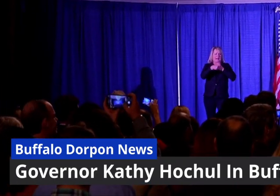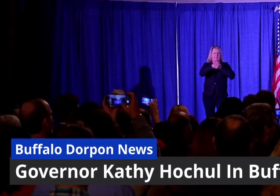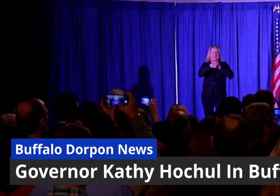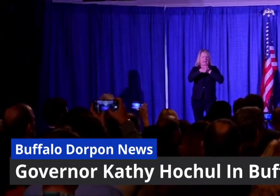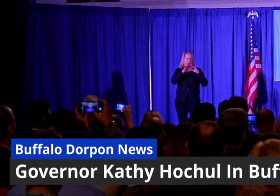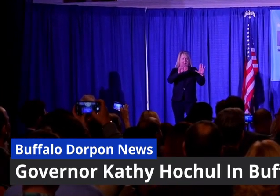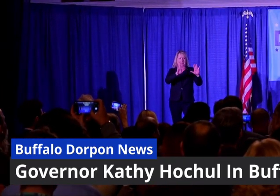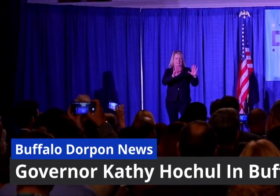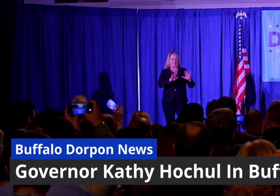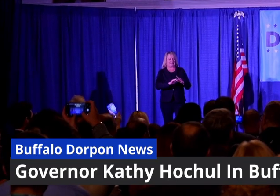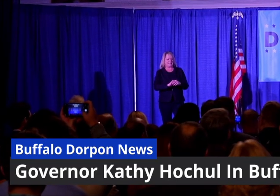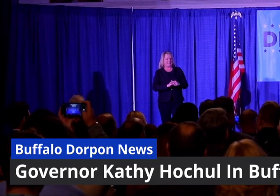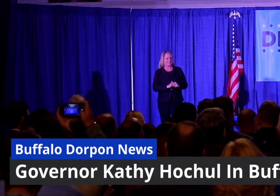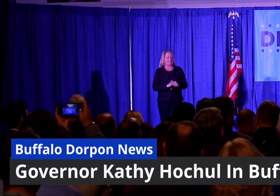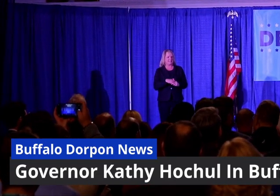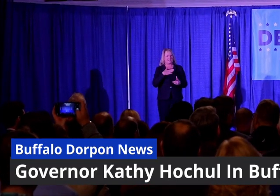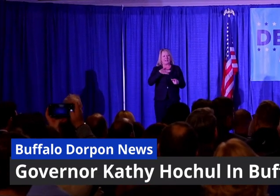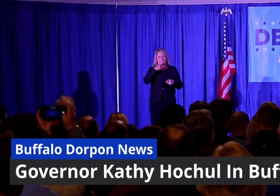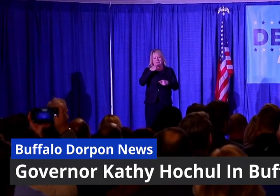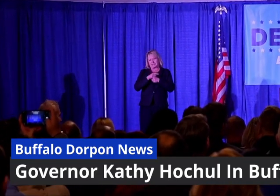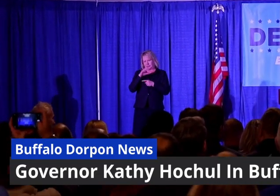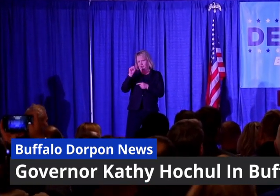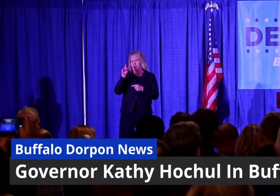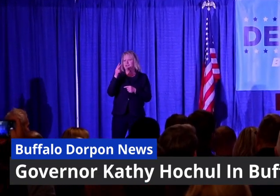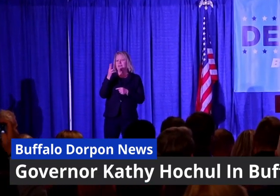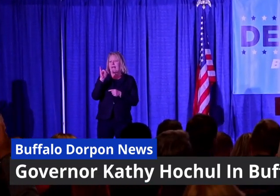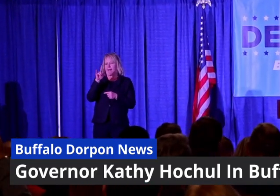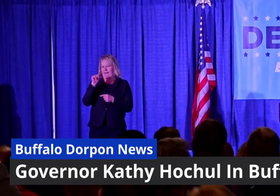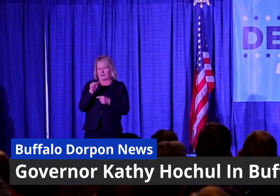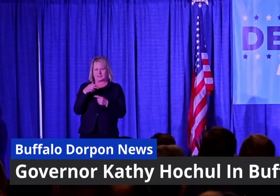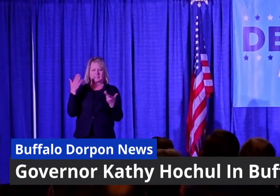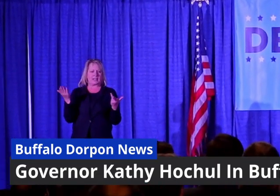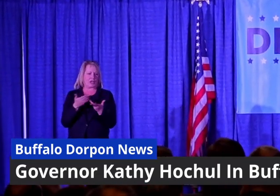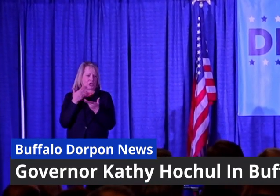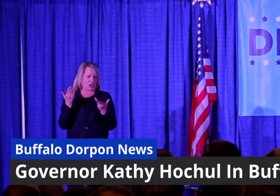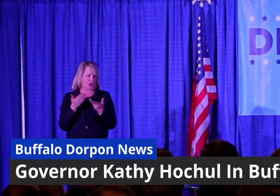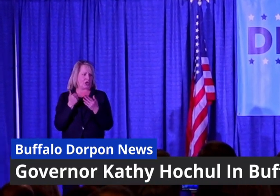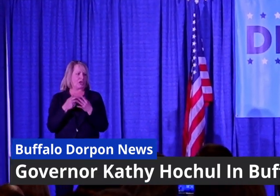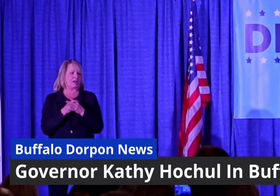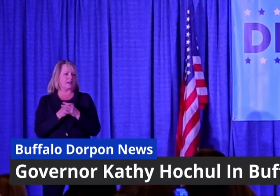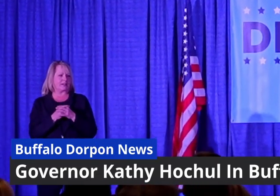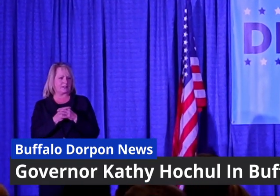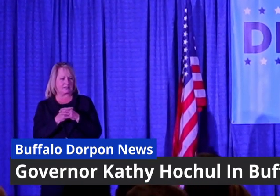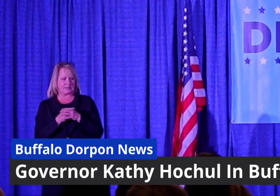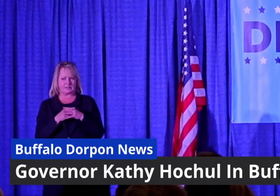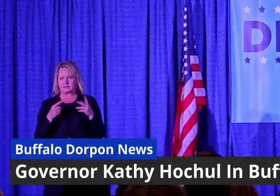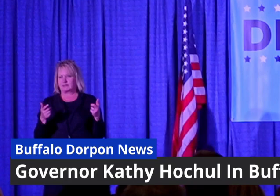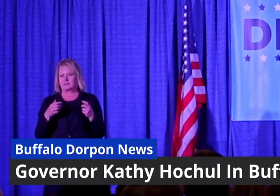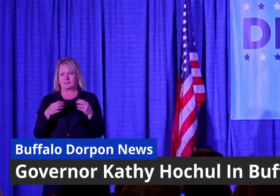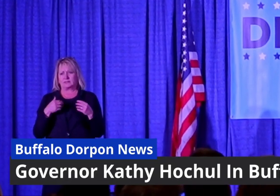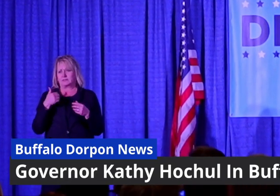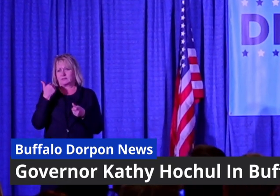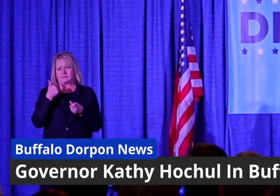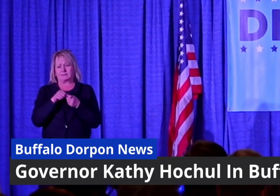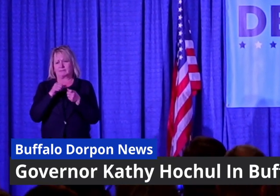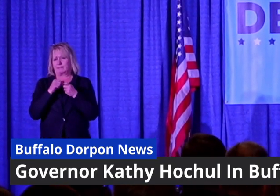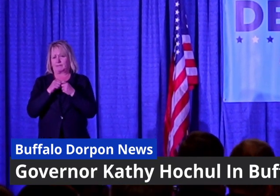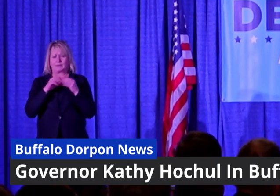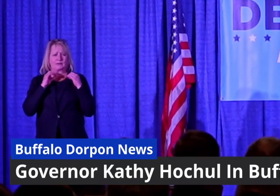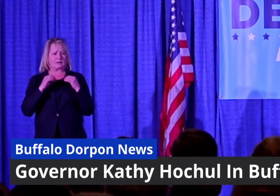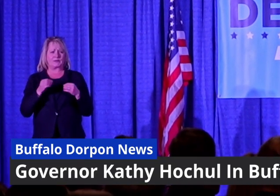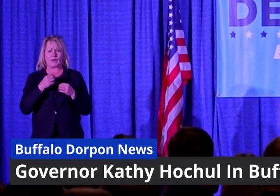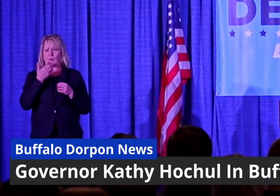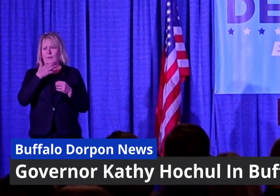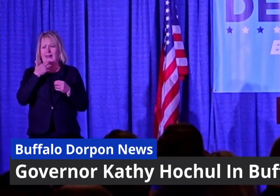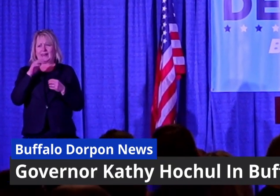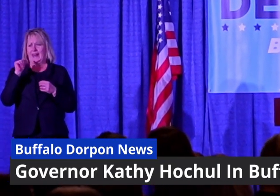of it, right? My sister Sheila is here, who's shared an anecdote with me with no heater air conditioning. You've been to a lot of back with your kids